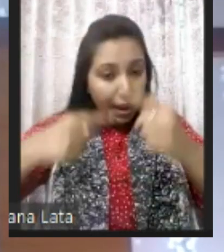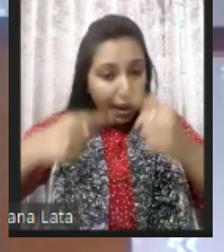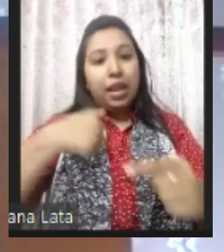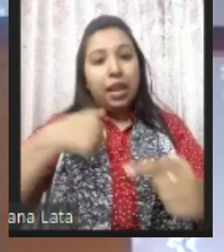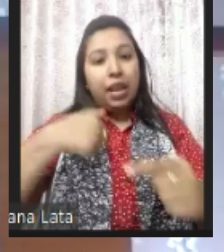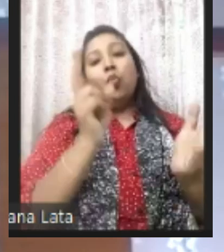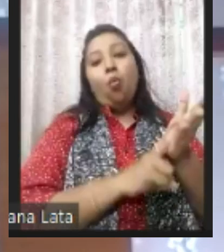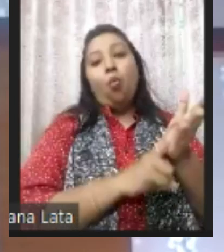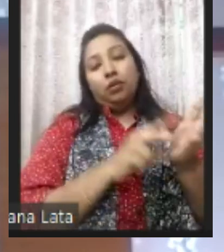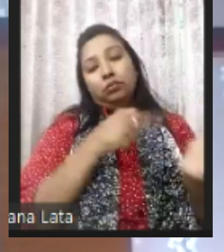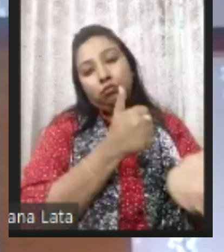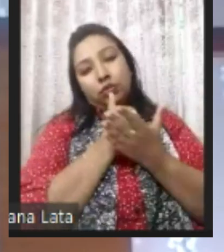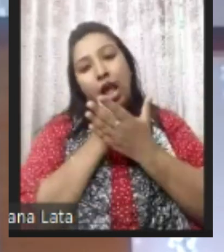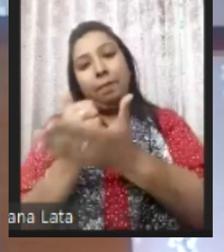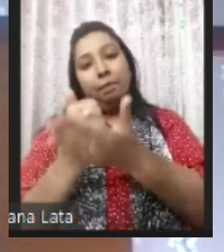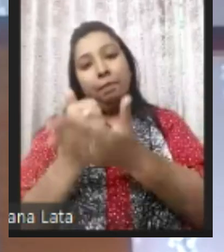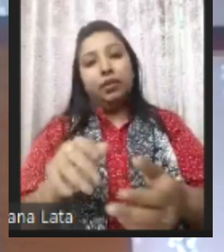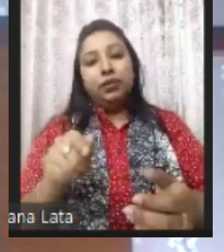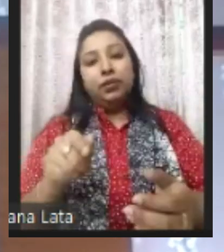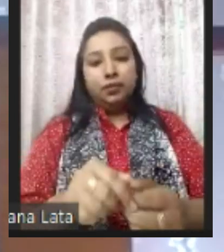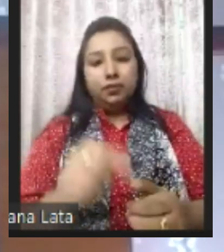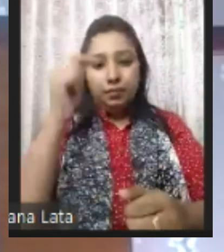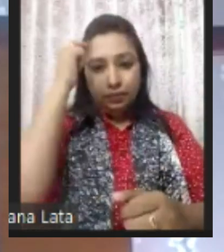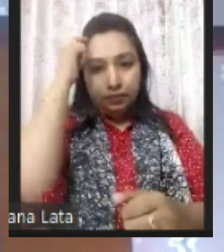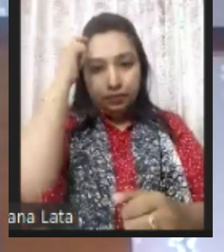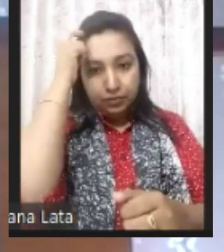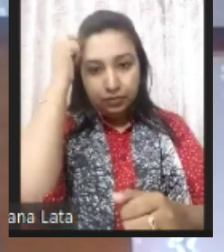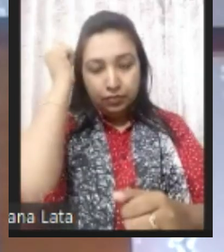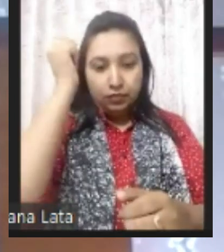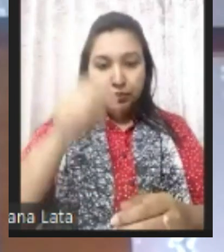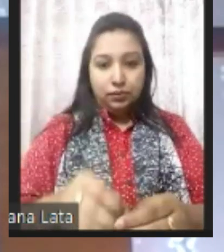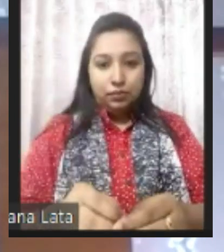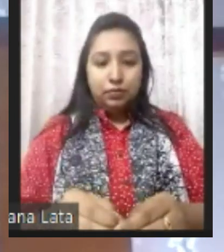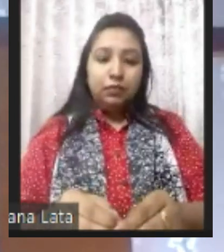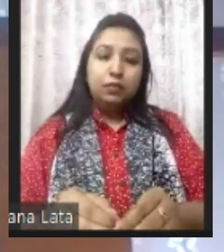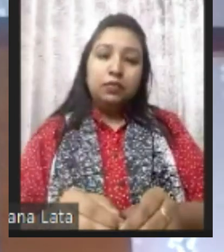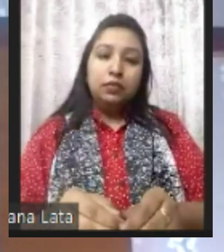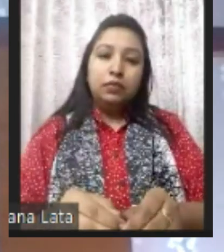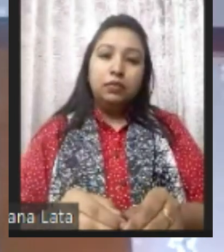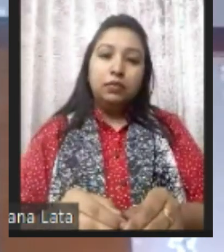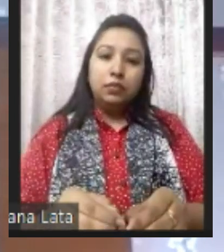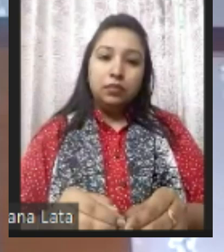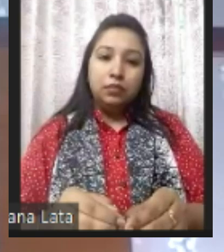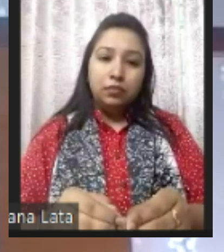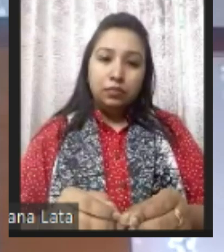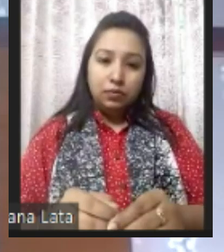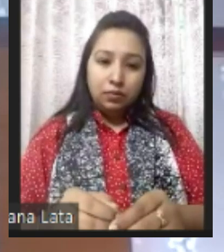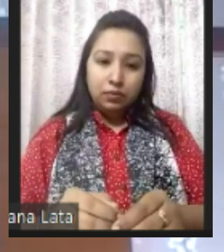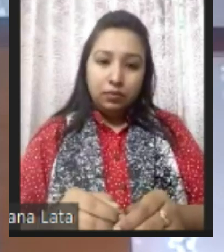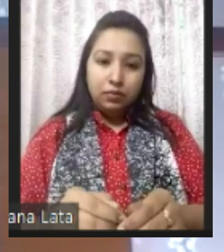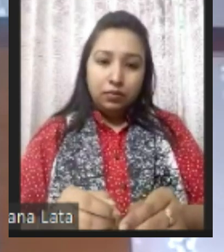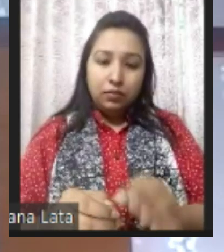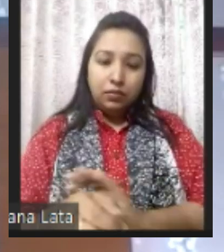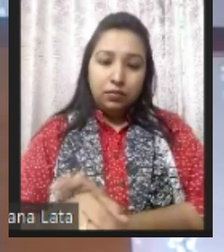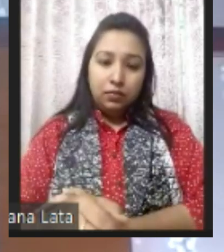government. Anirba has rightly mentioned that we are not only importing the knowledge from overseas